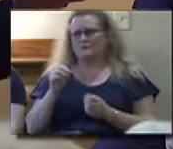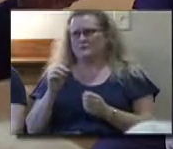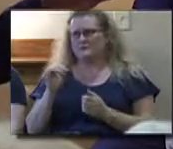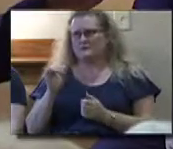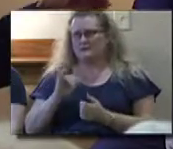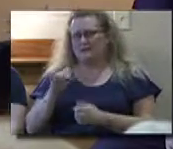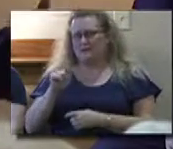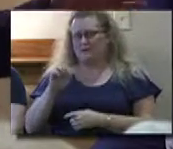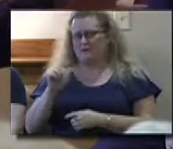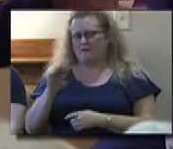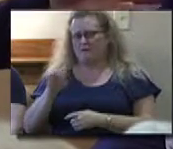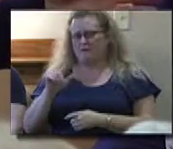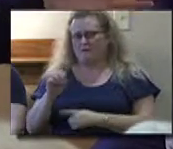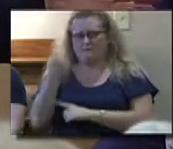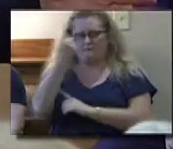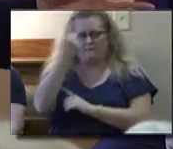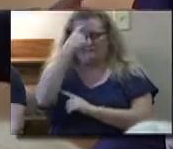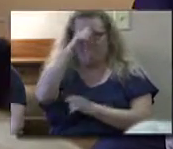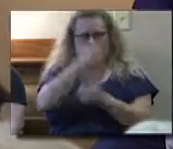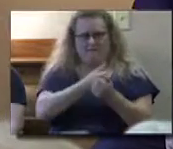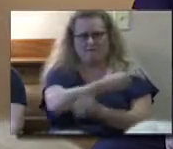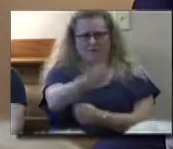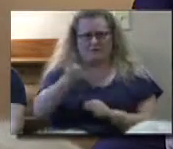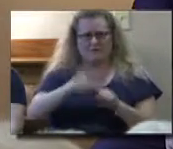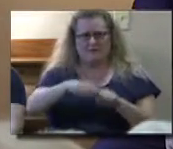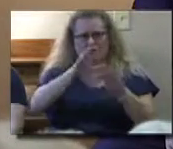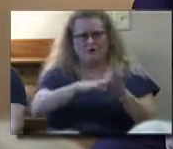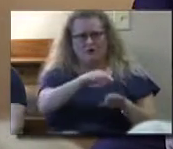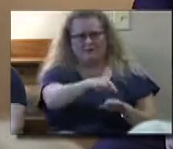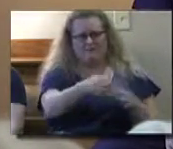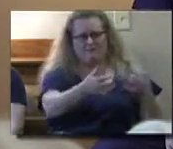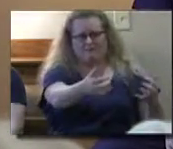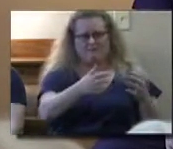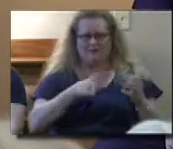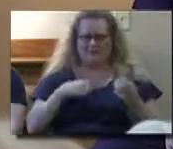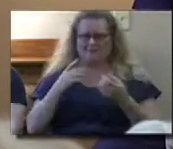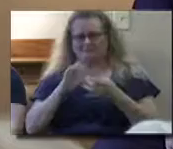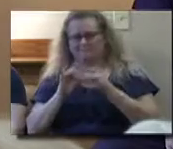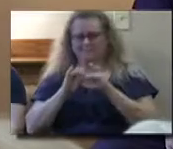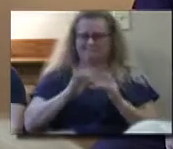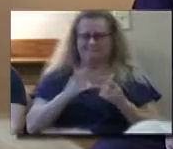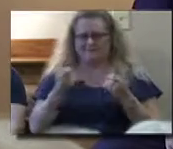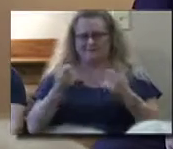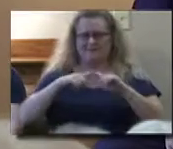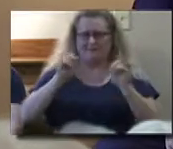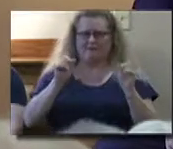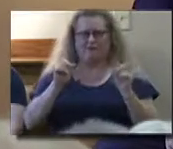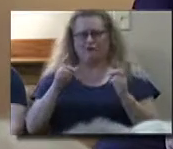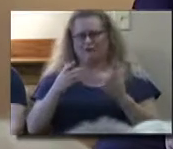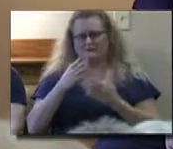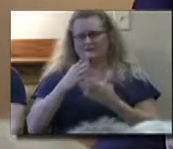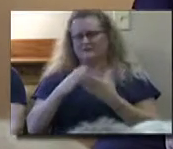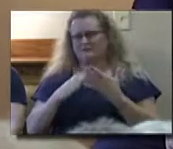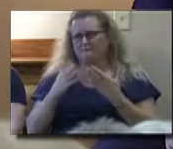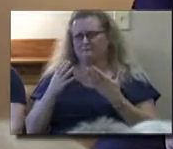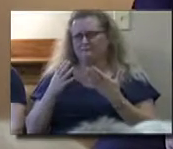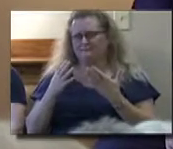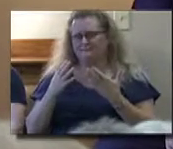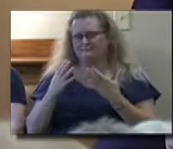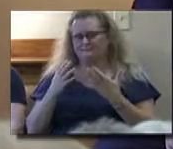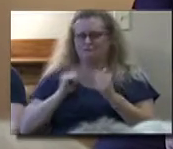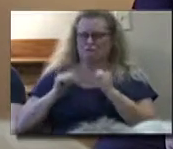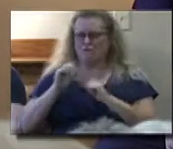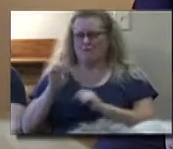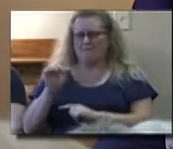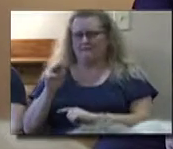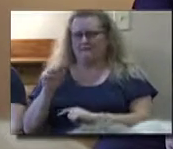for everyone, and depending on the audience, I make it a little bit different. There's some drama, obviously. I try to